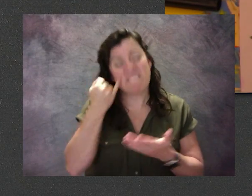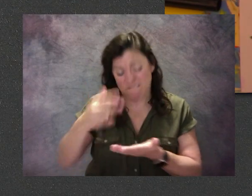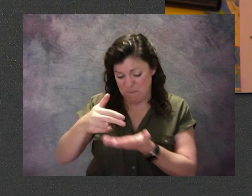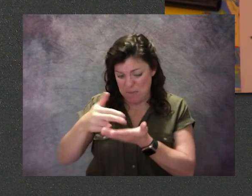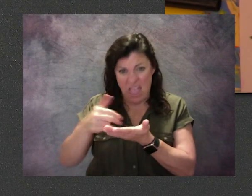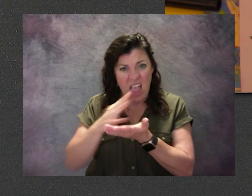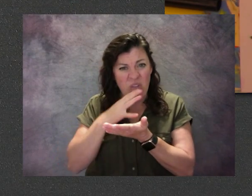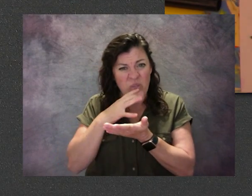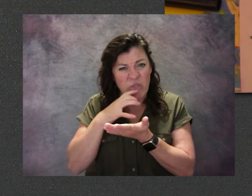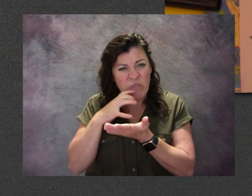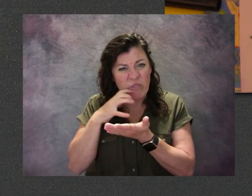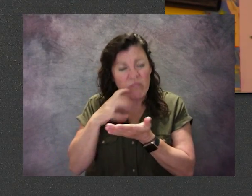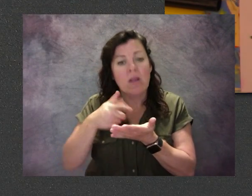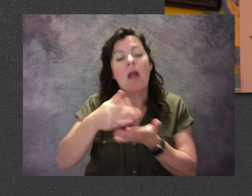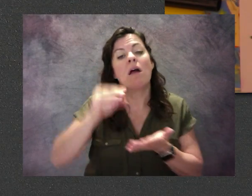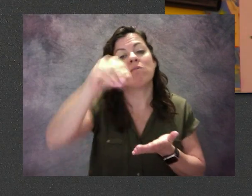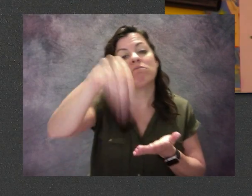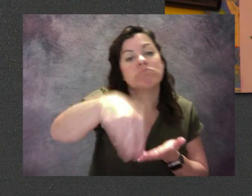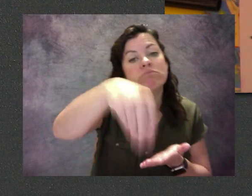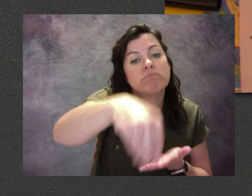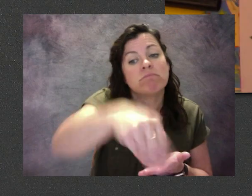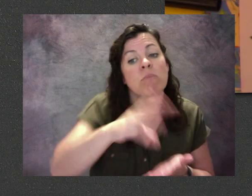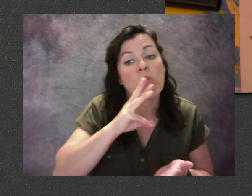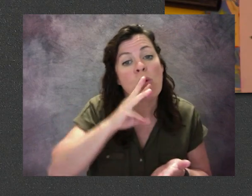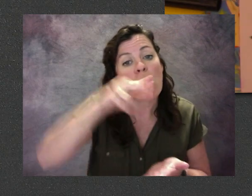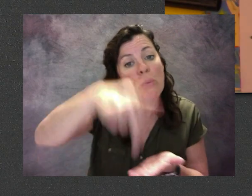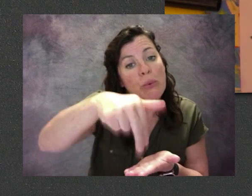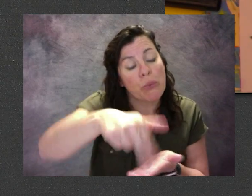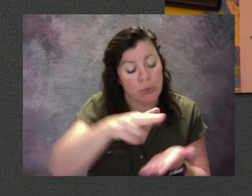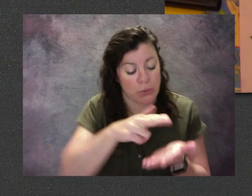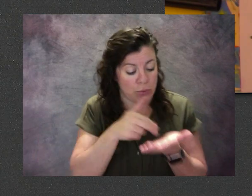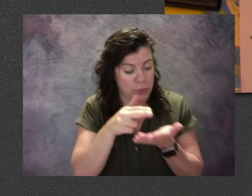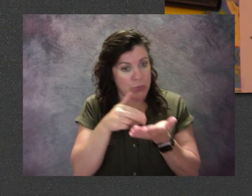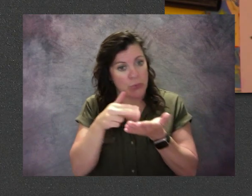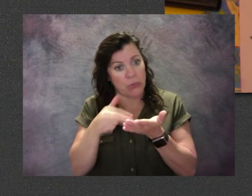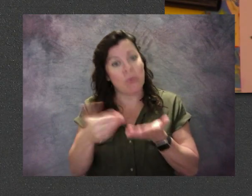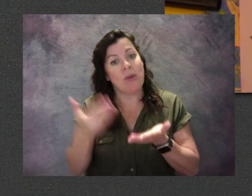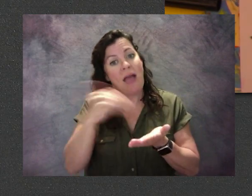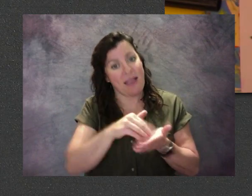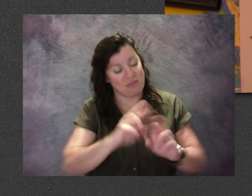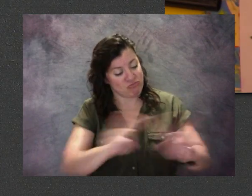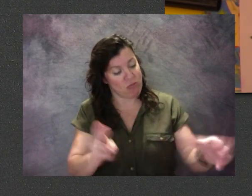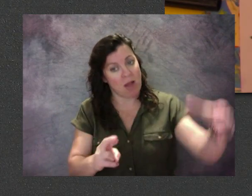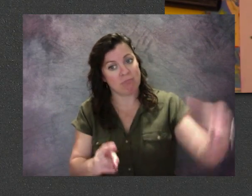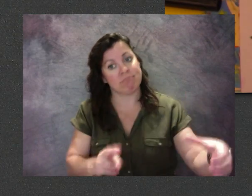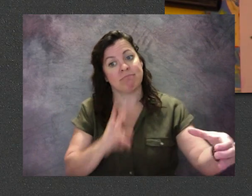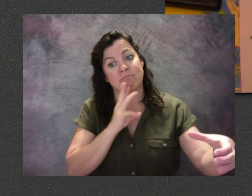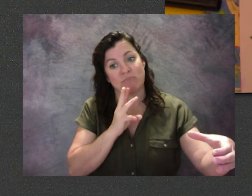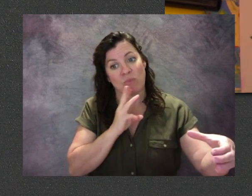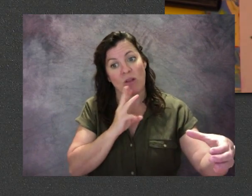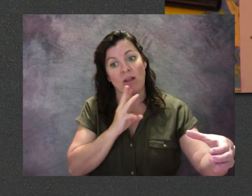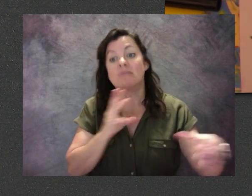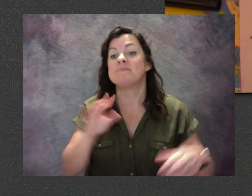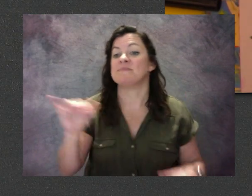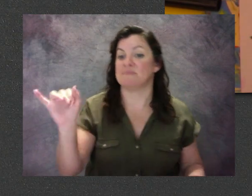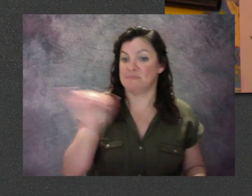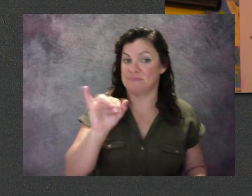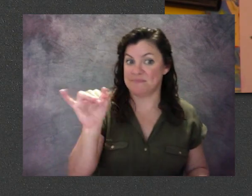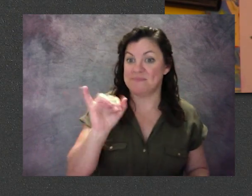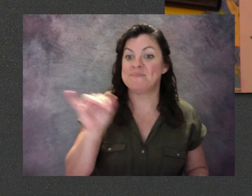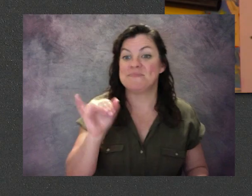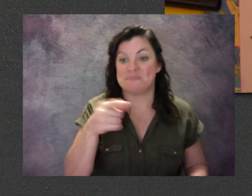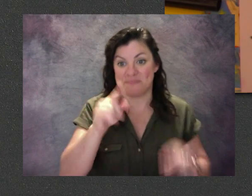paint another time. And just like the marker, I'm doing the edges first.